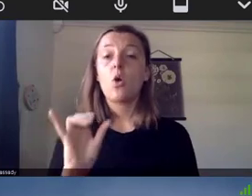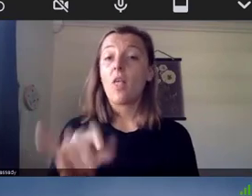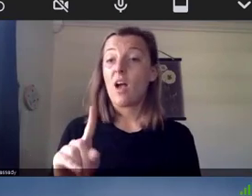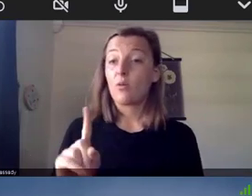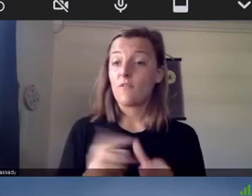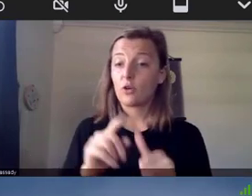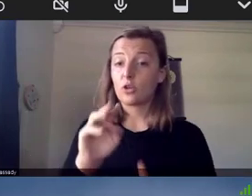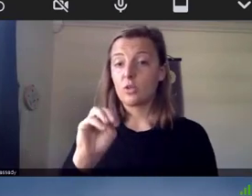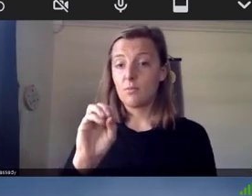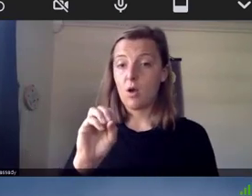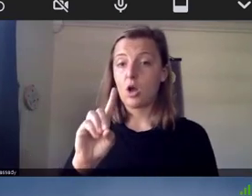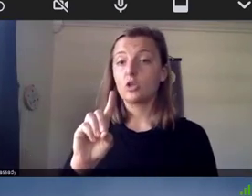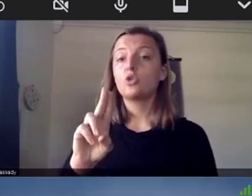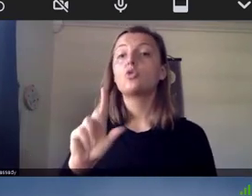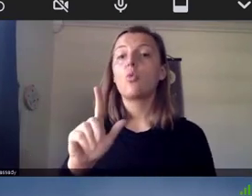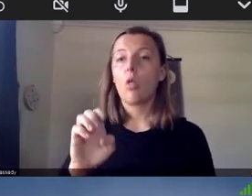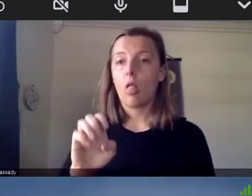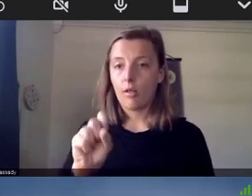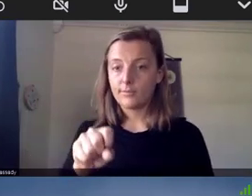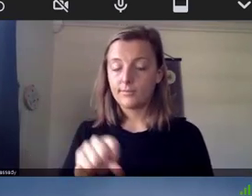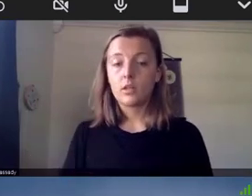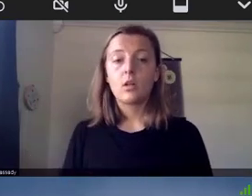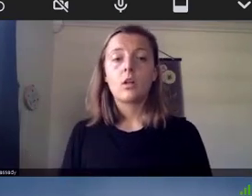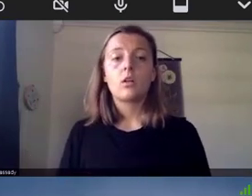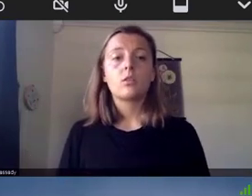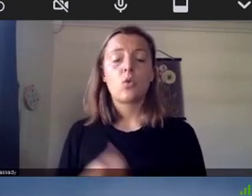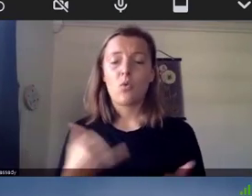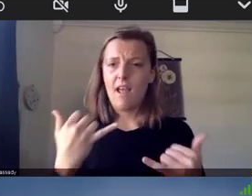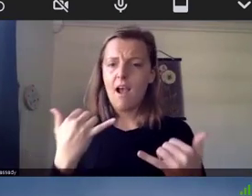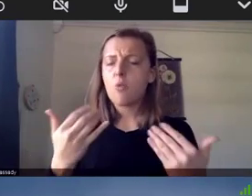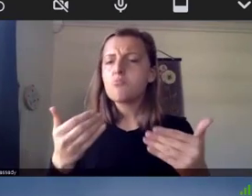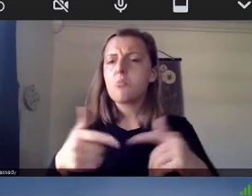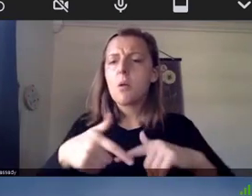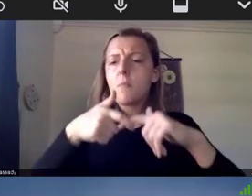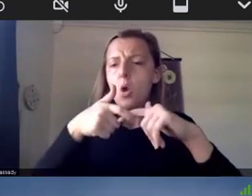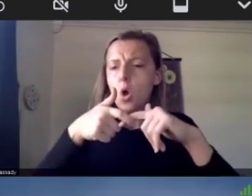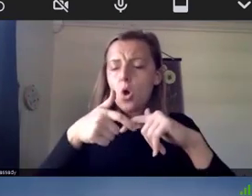I'll pause here to see if anyone has questions about module 1.